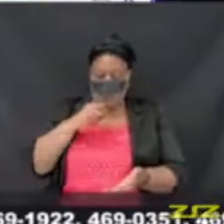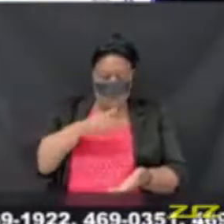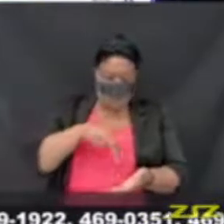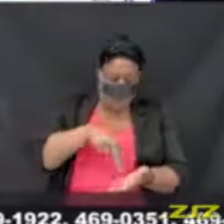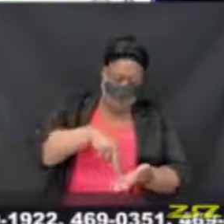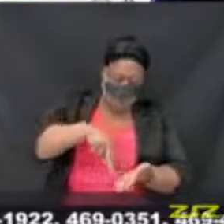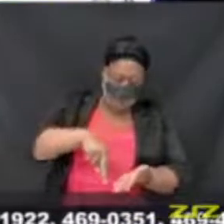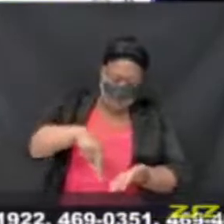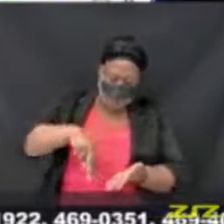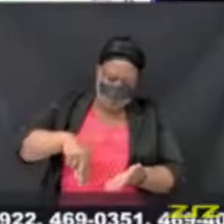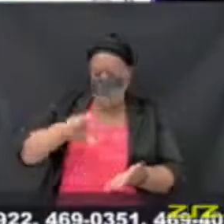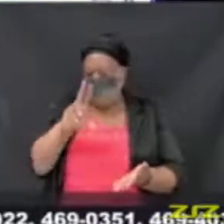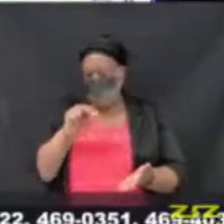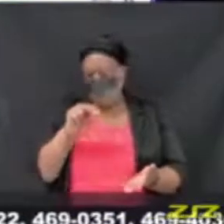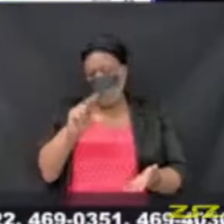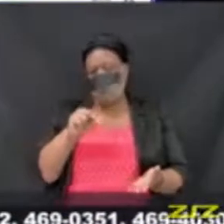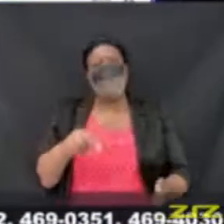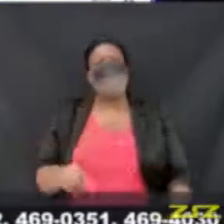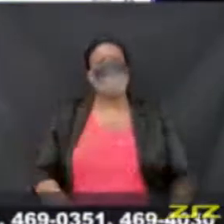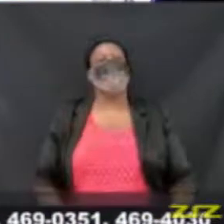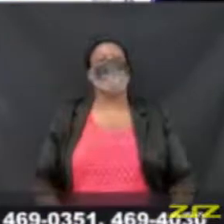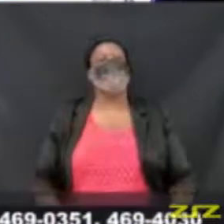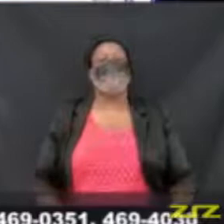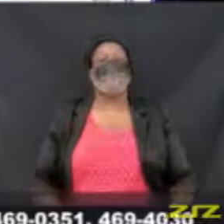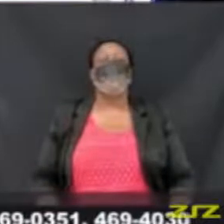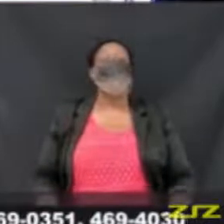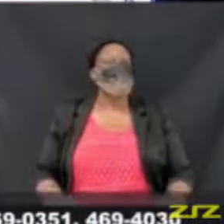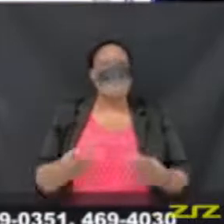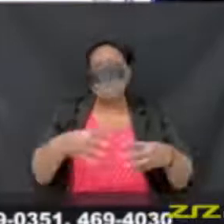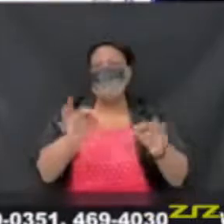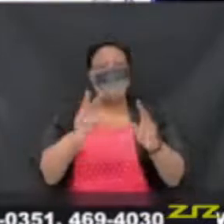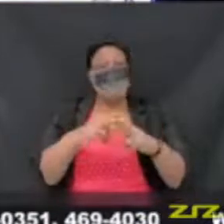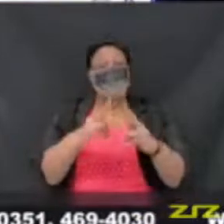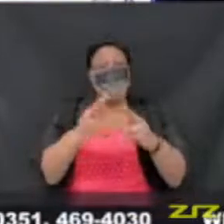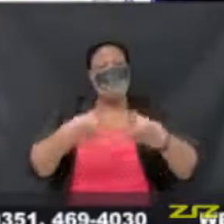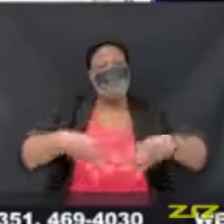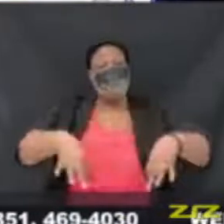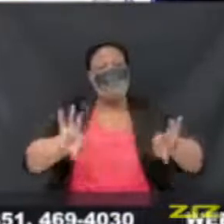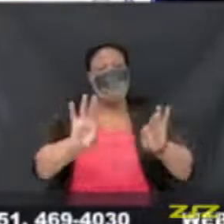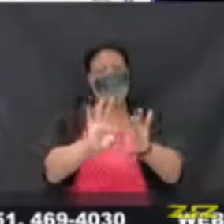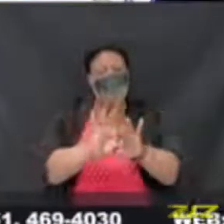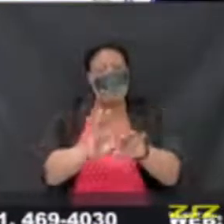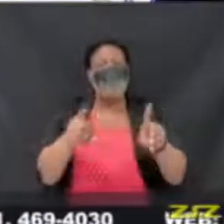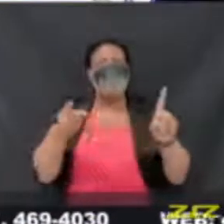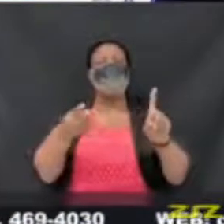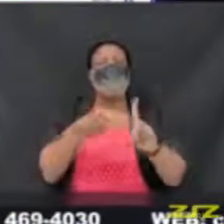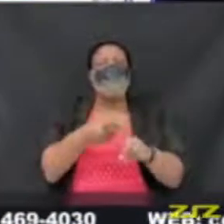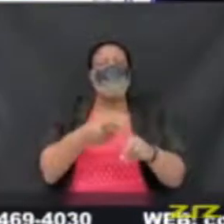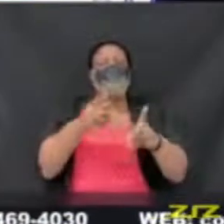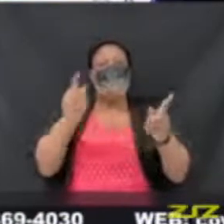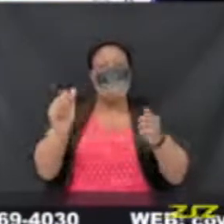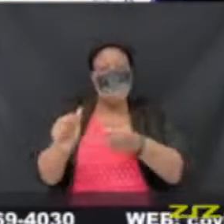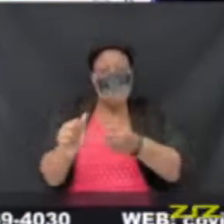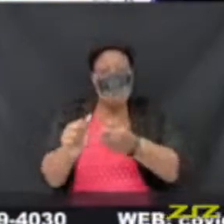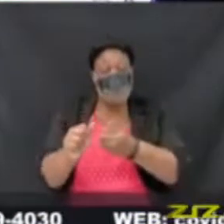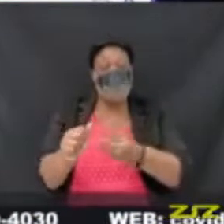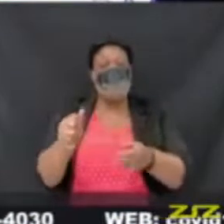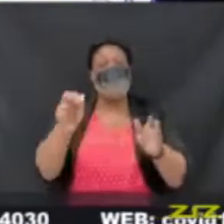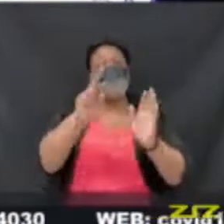the importance of following these protocols if we are to coexist with the